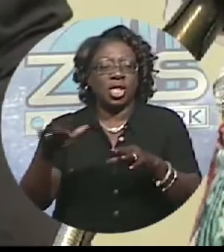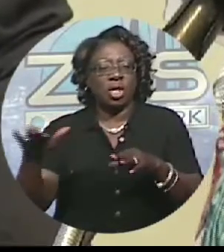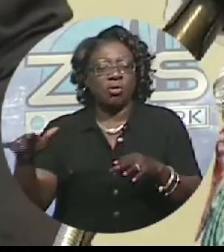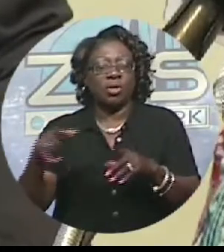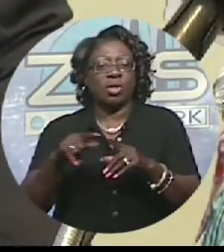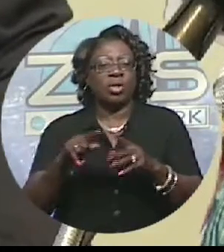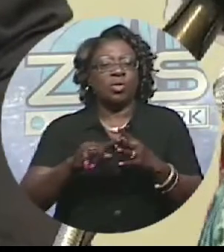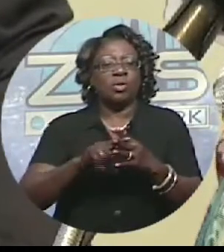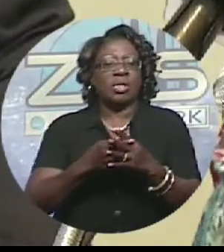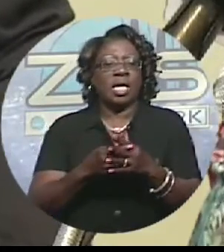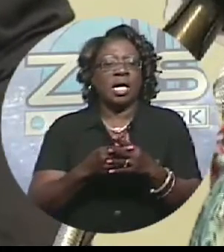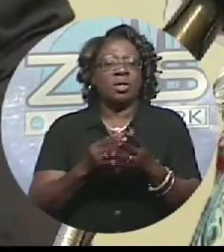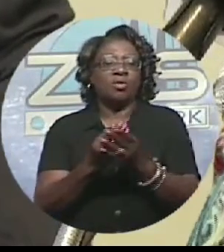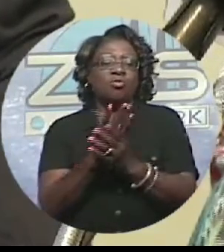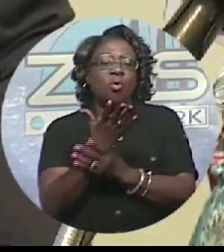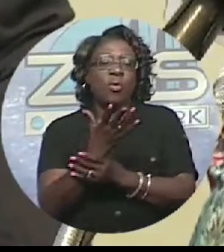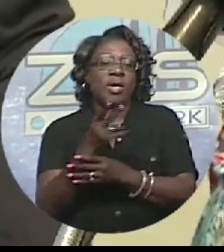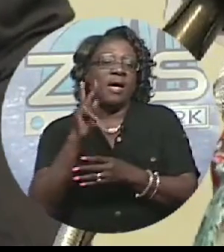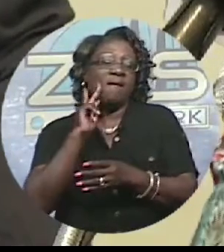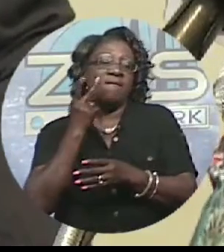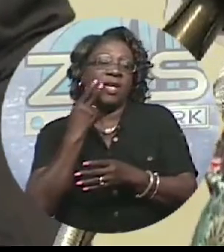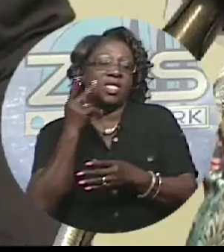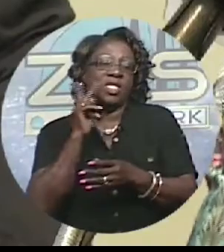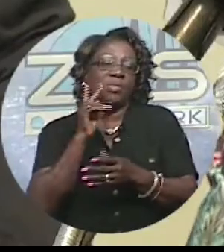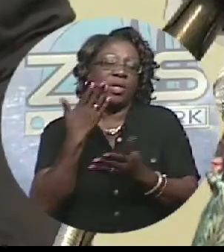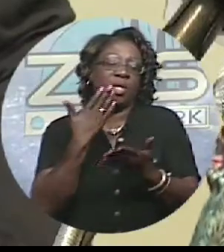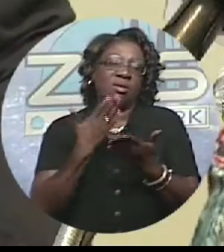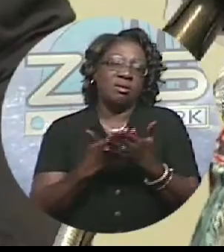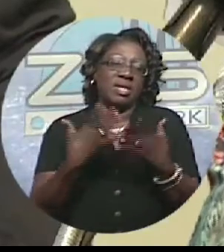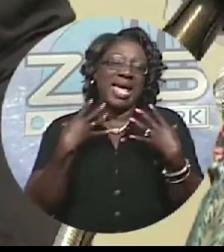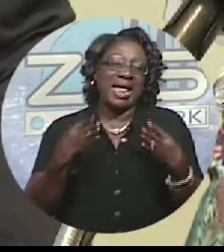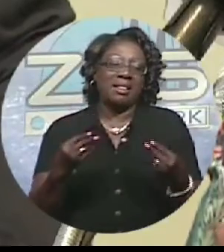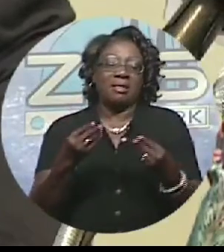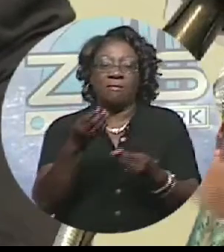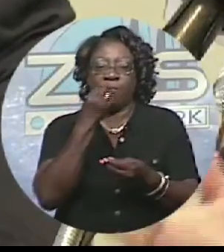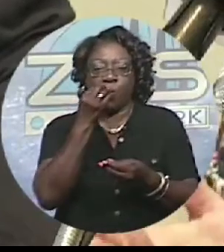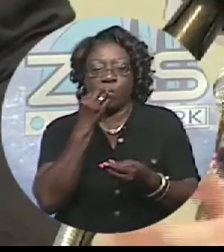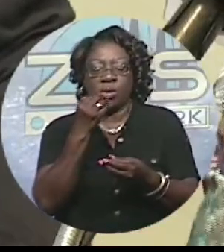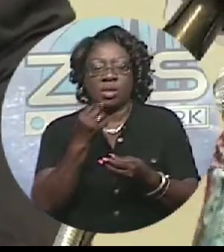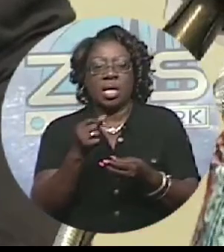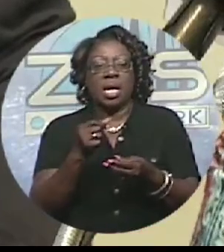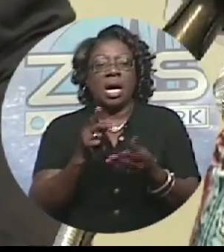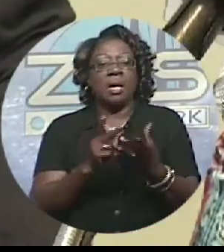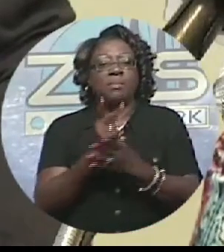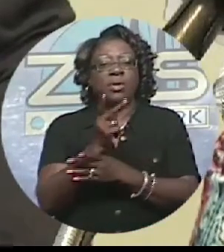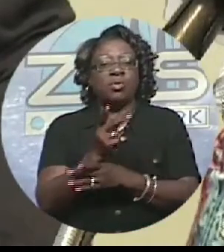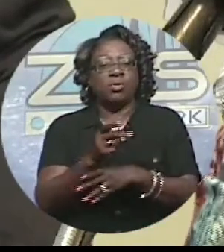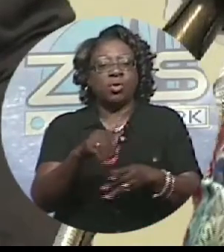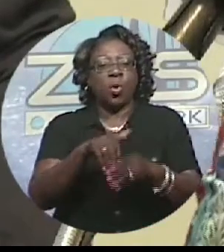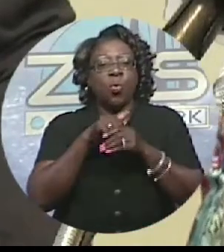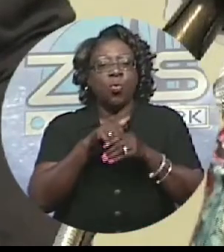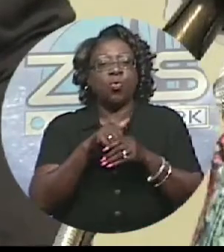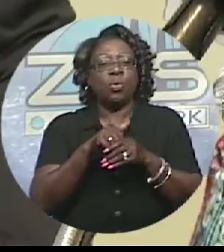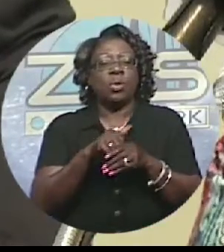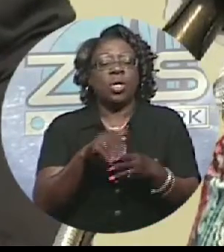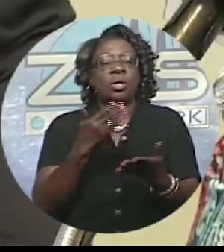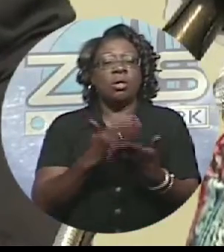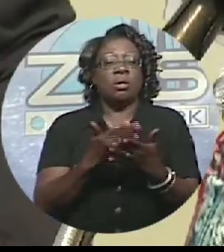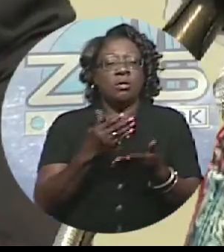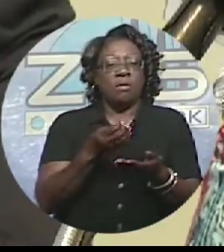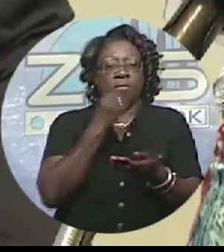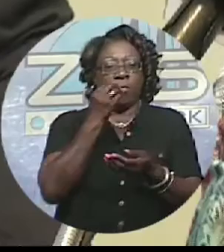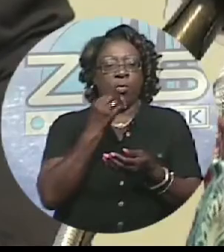with vegetables, fruits, and how to prepare them, etc., and produce their own food for healthy